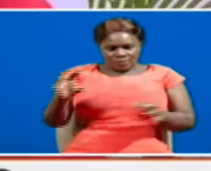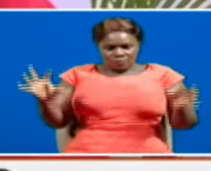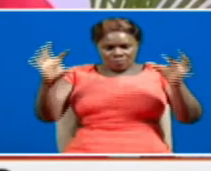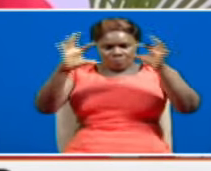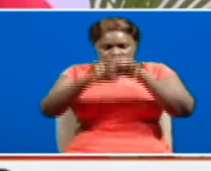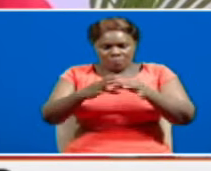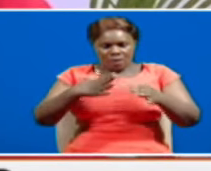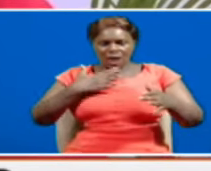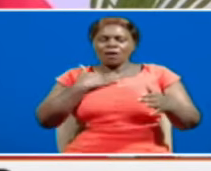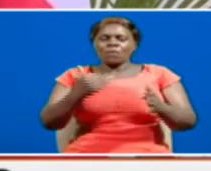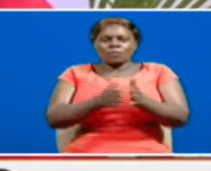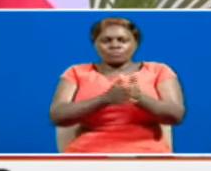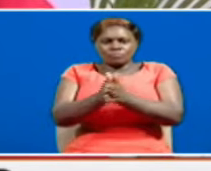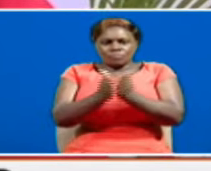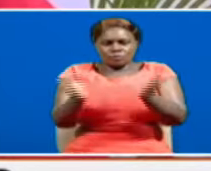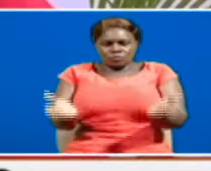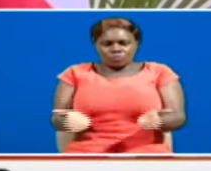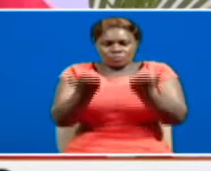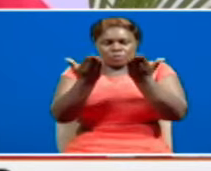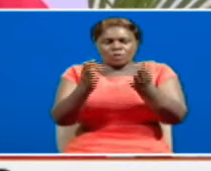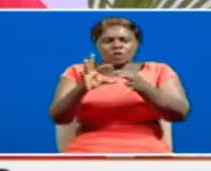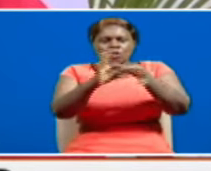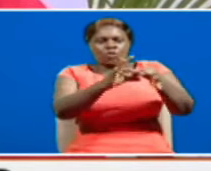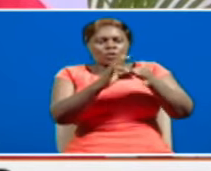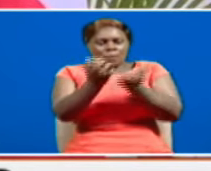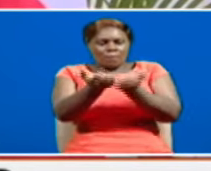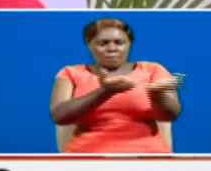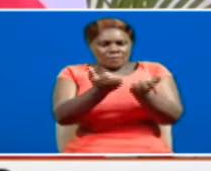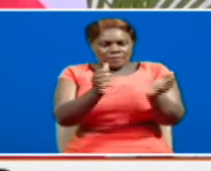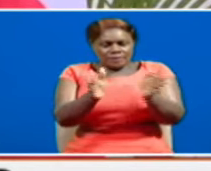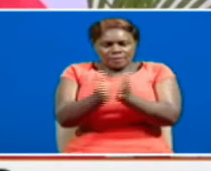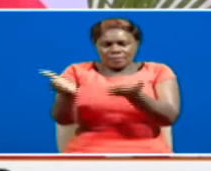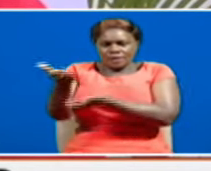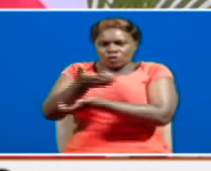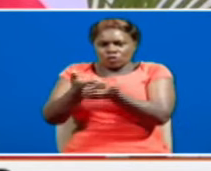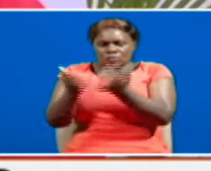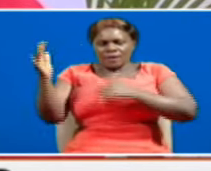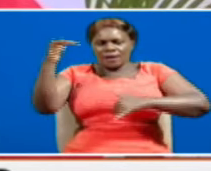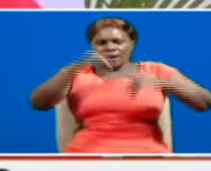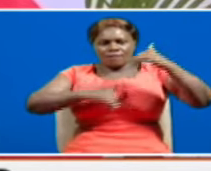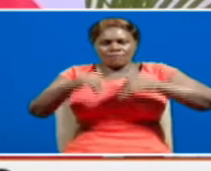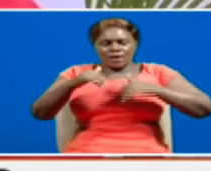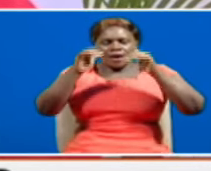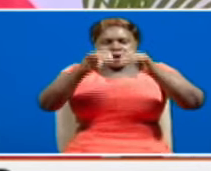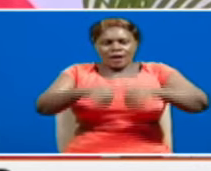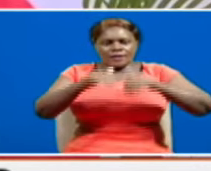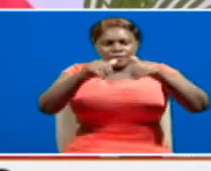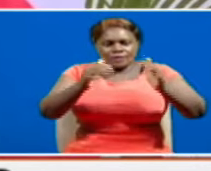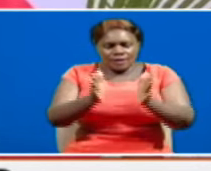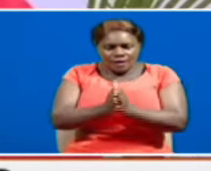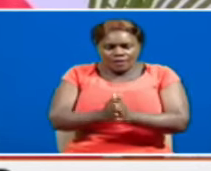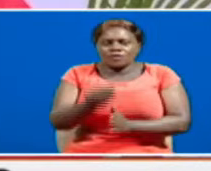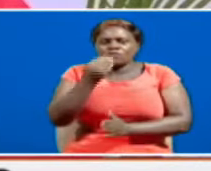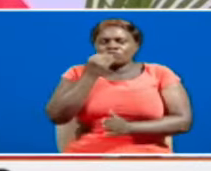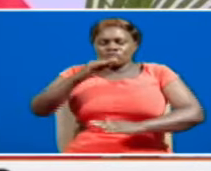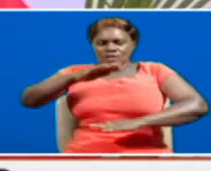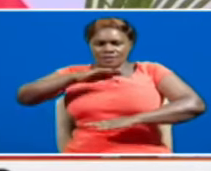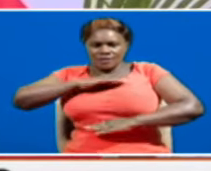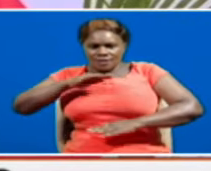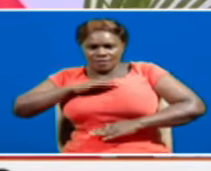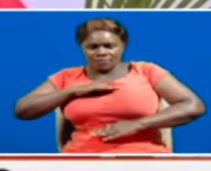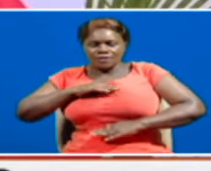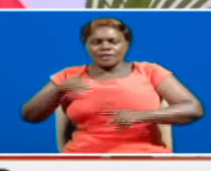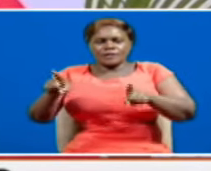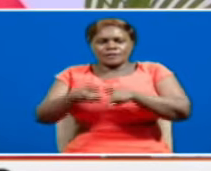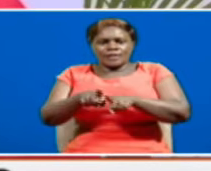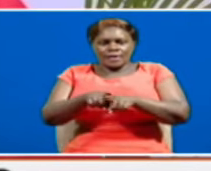our quest to enhance collaboration in trade and economic affairs, agriculture and food security,